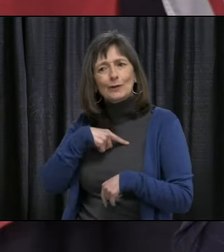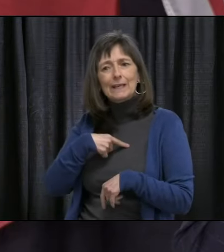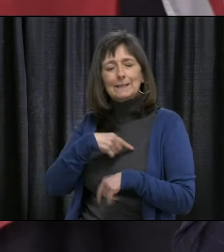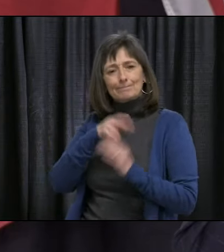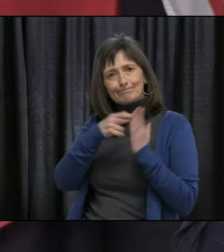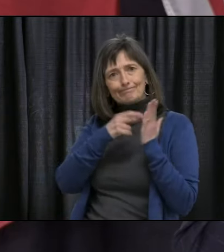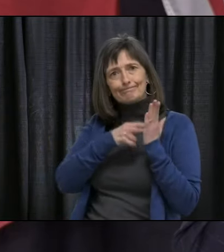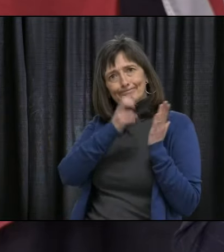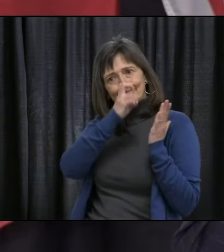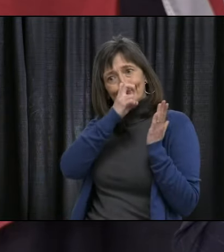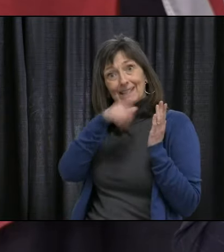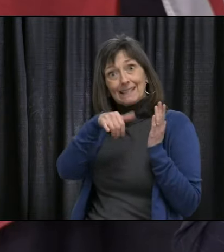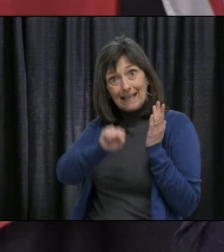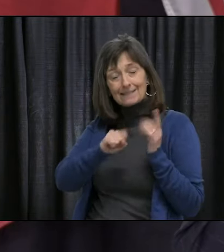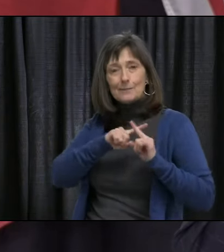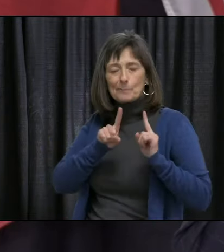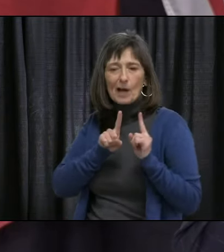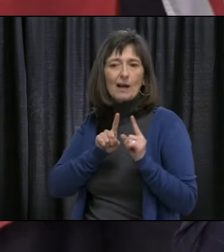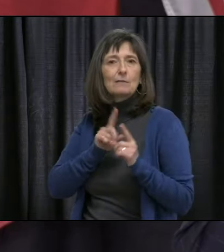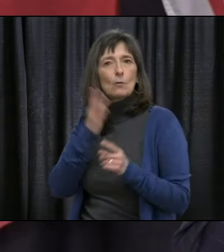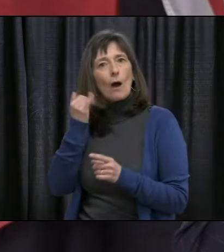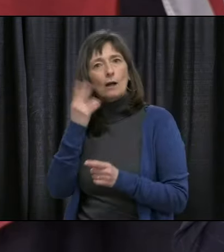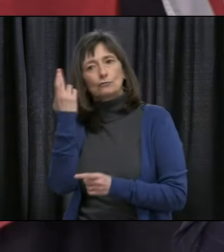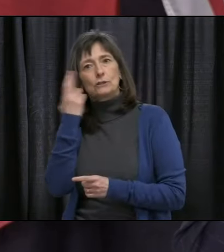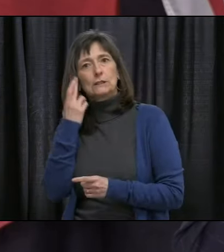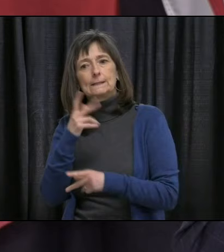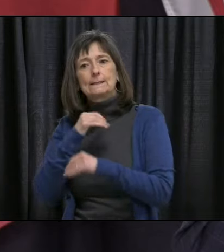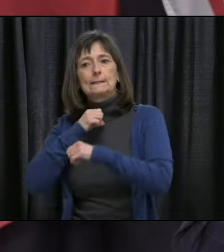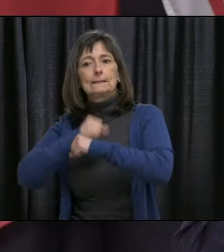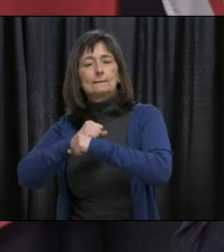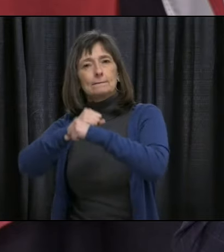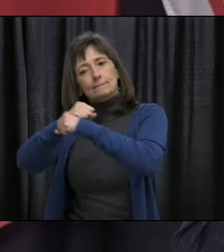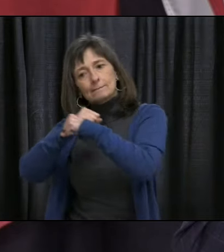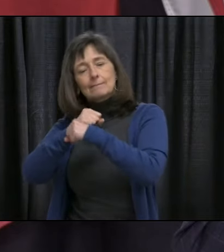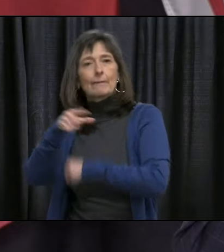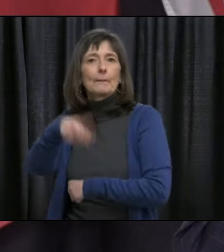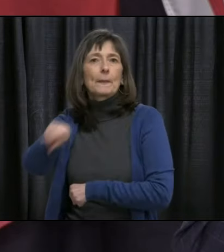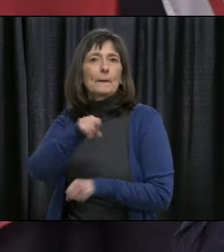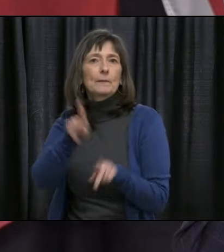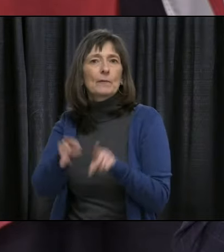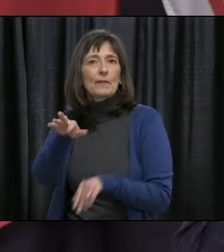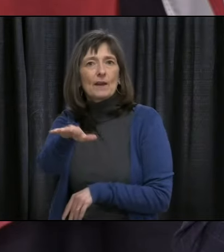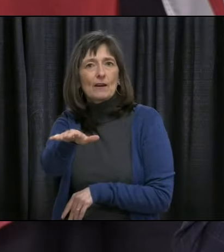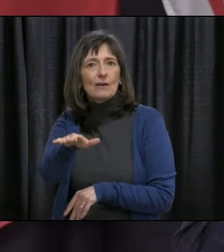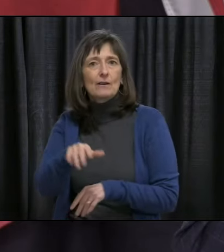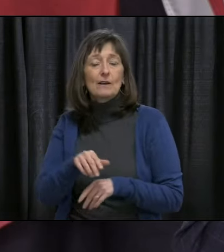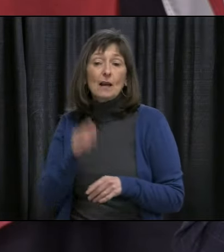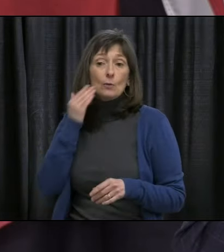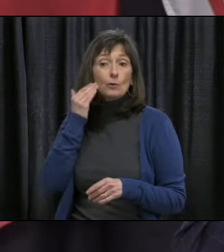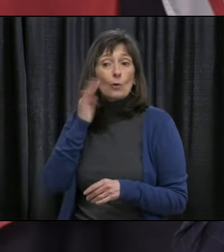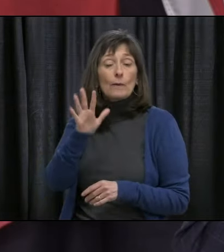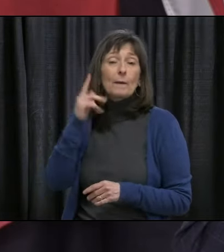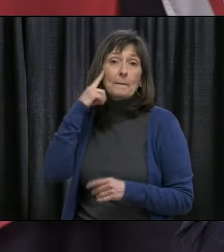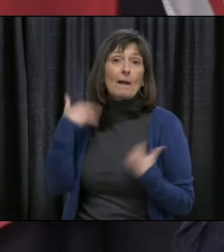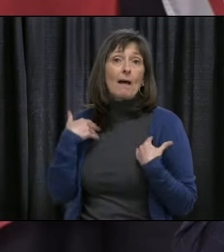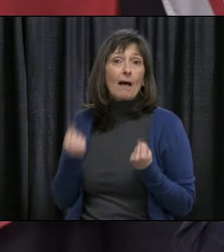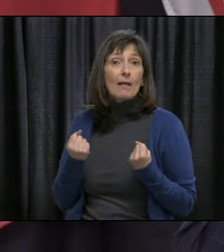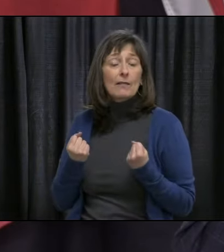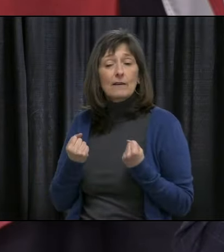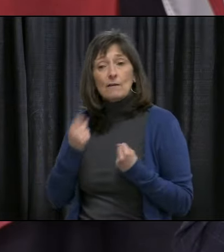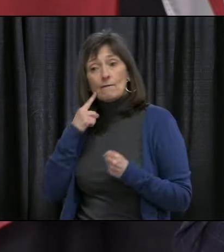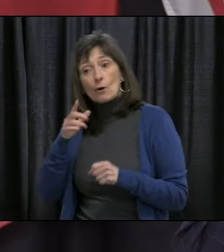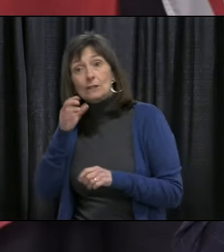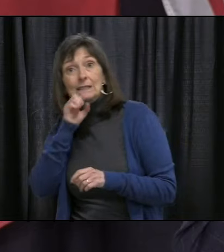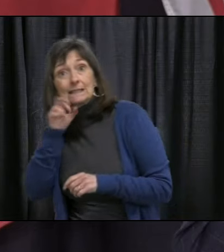that we stay socially connected. We know that this impacts mental health. We also know that mental health, for a